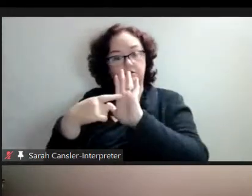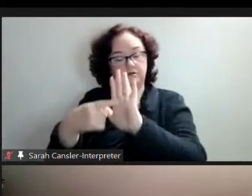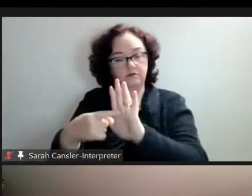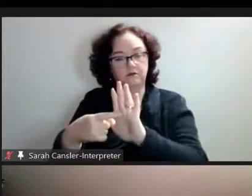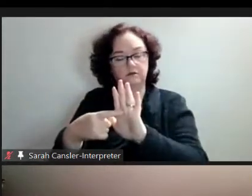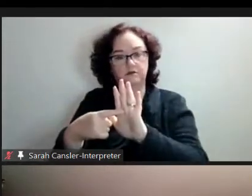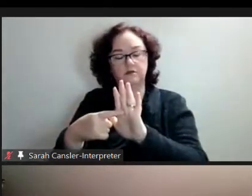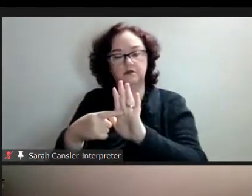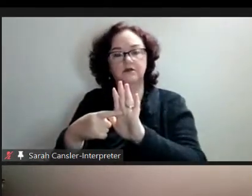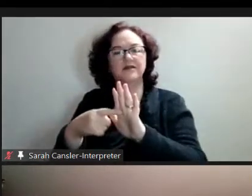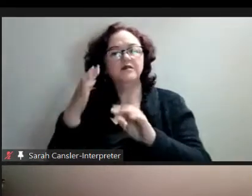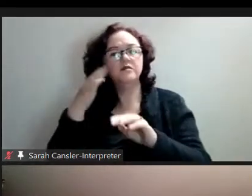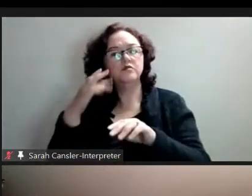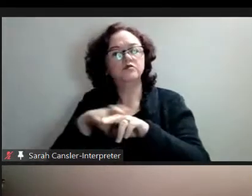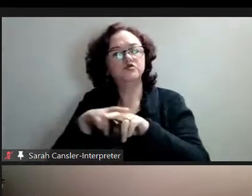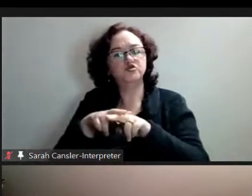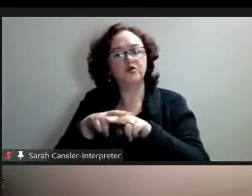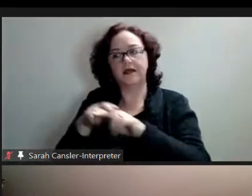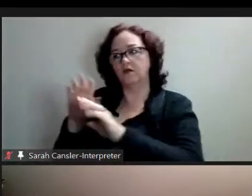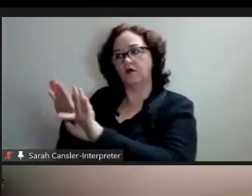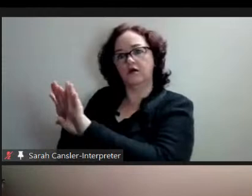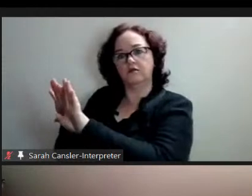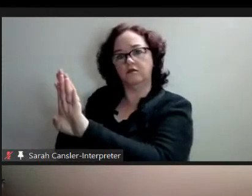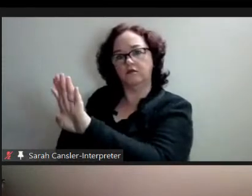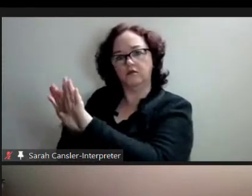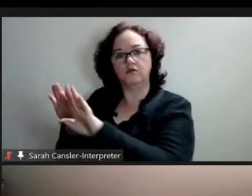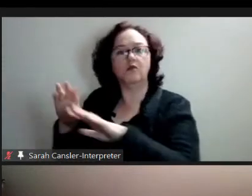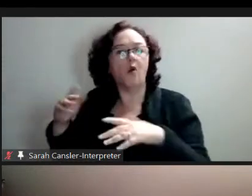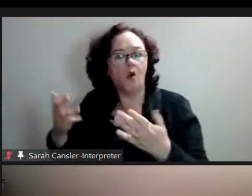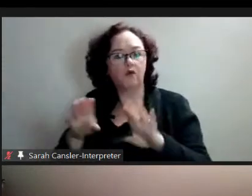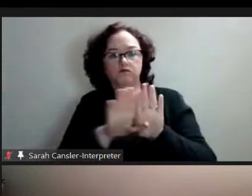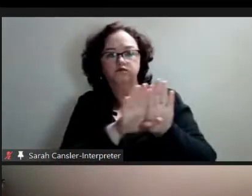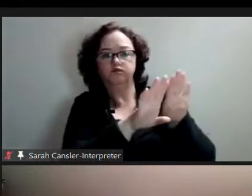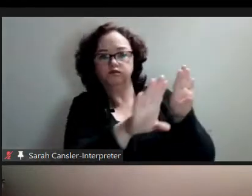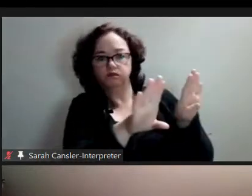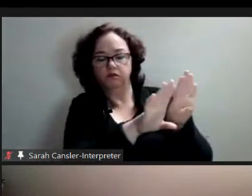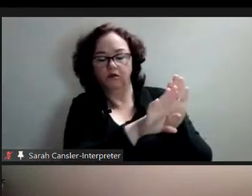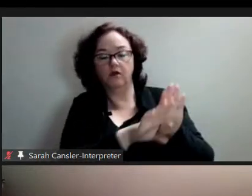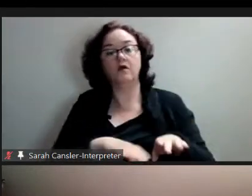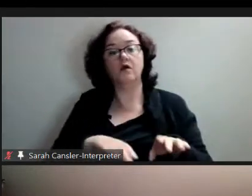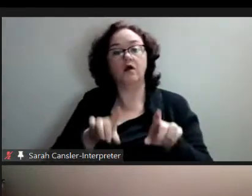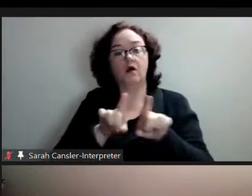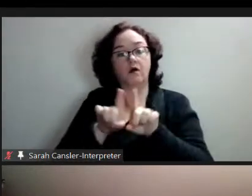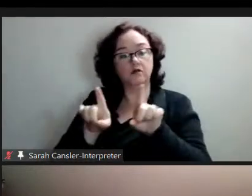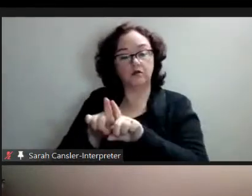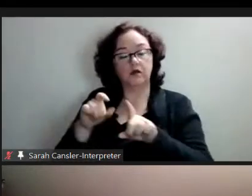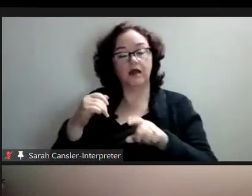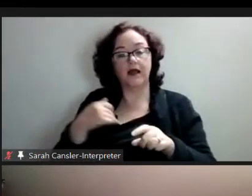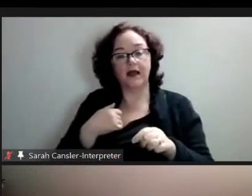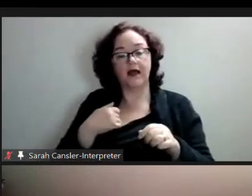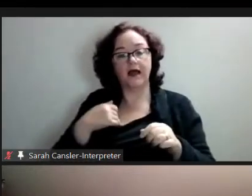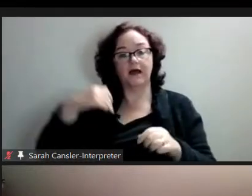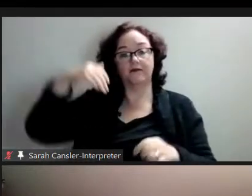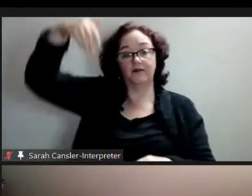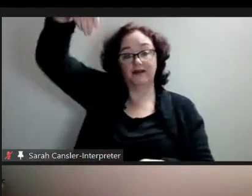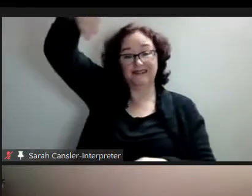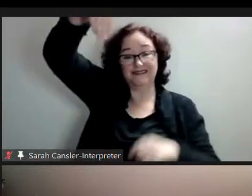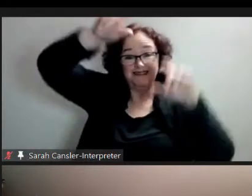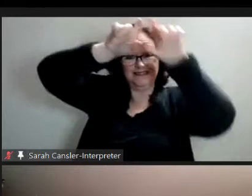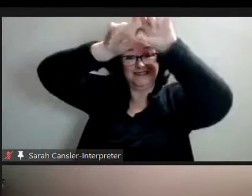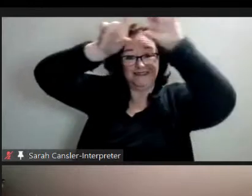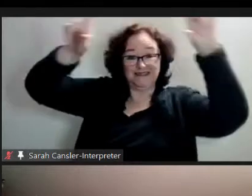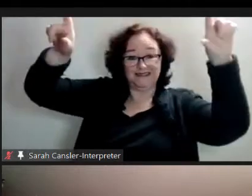the train the doors will open, and then there's the hanging visual display. And so my question is